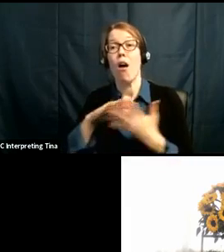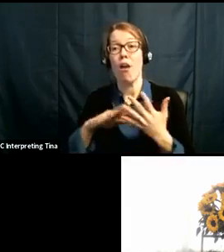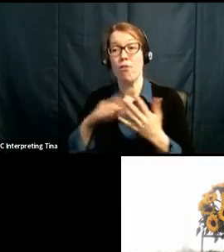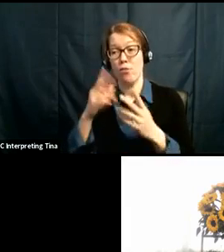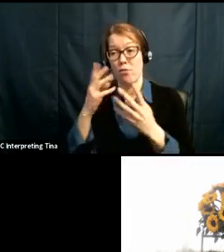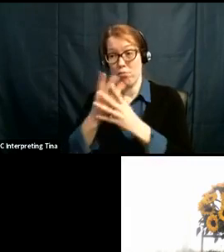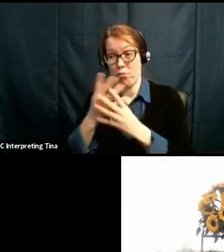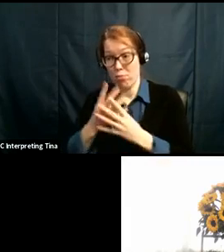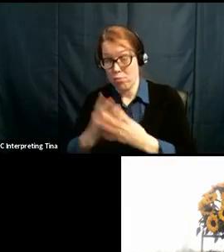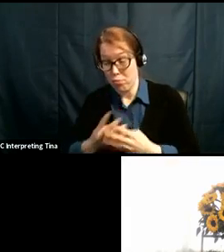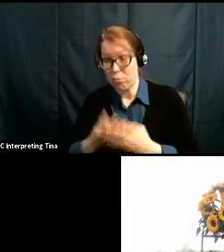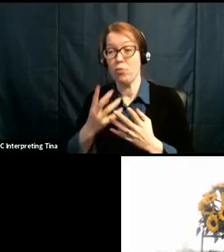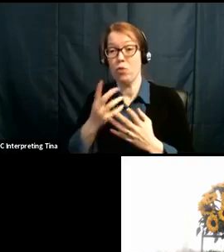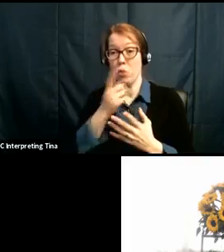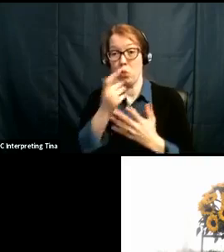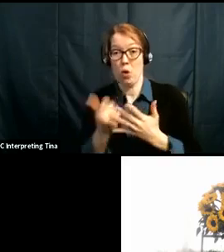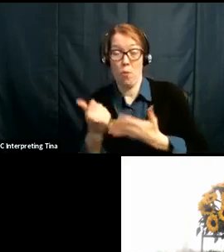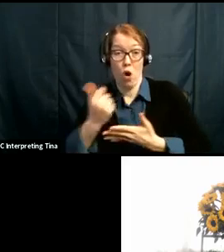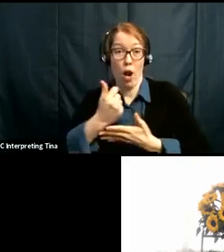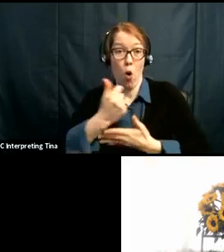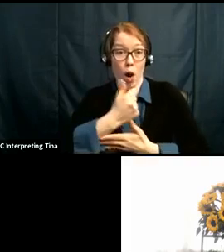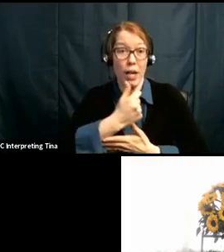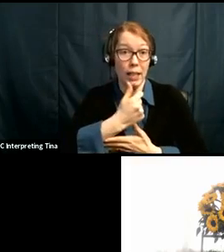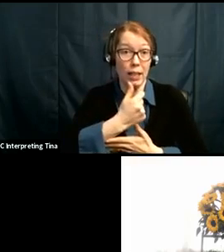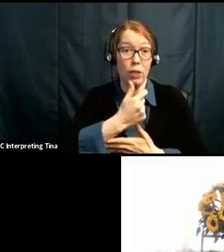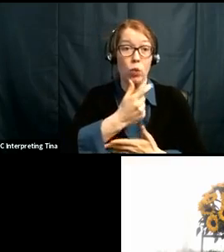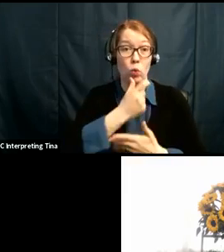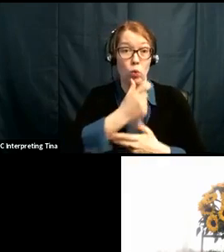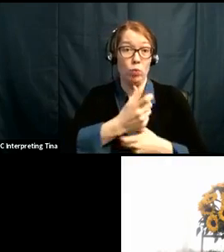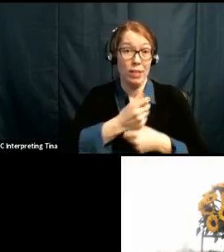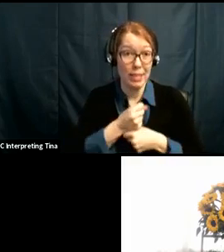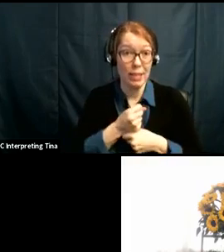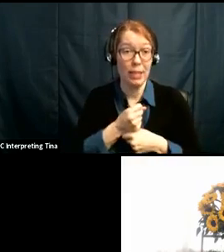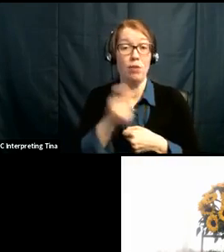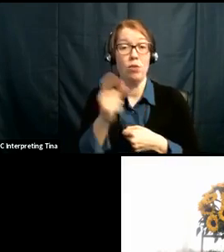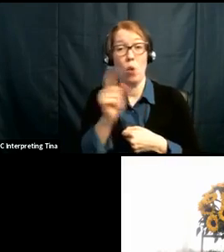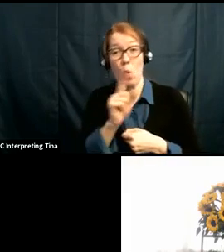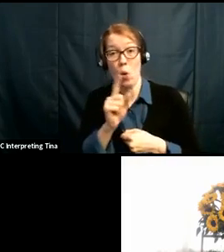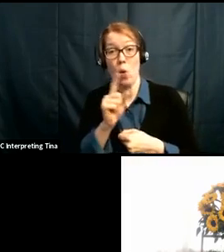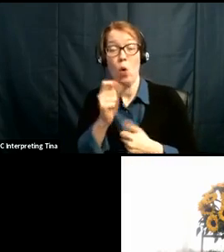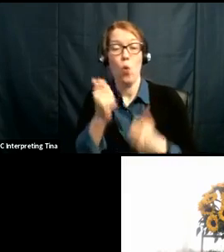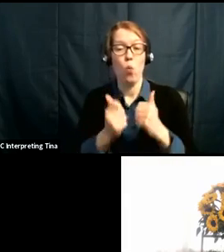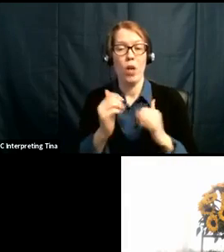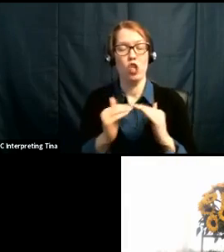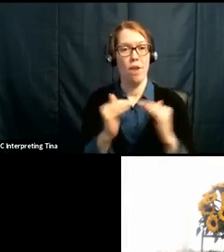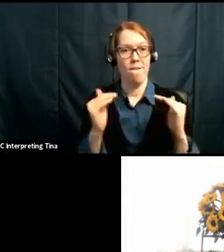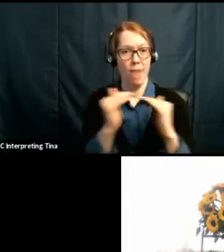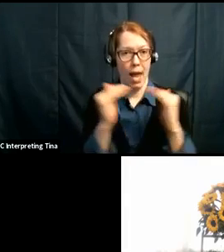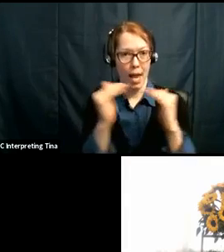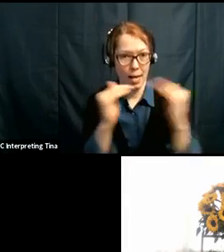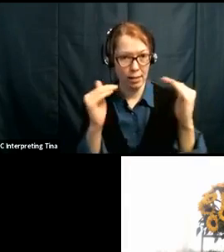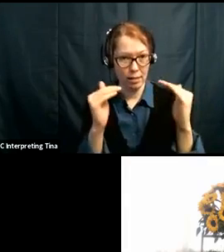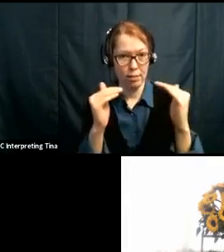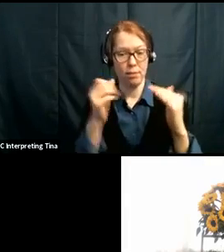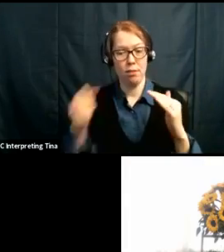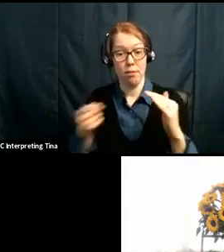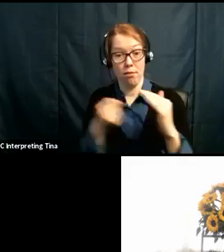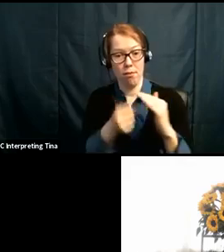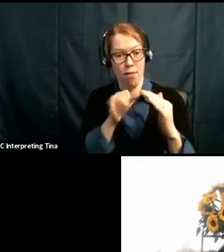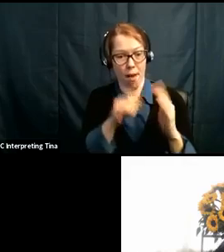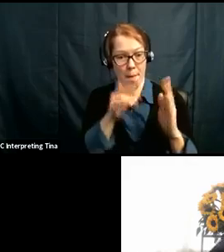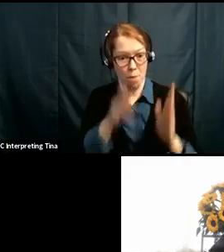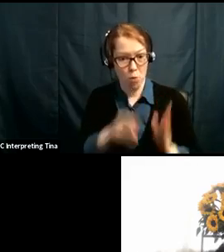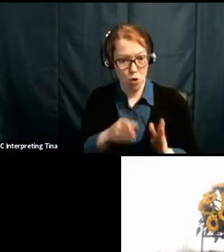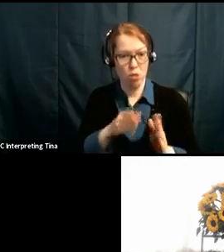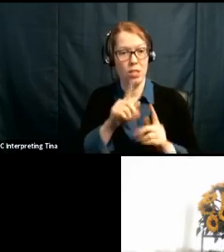bad outcome from infection, that will determine which phase you fall of those 4